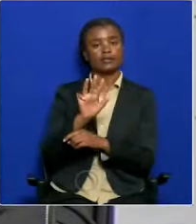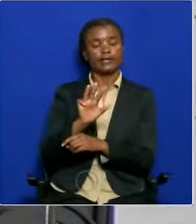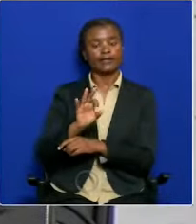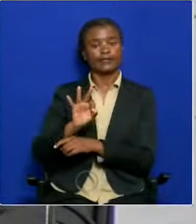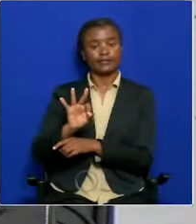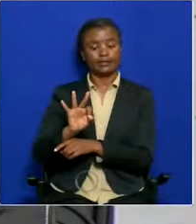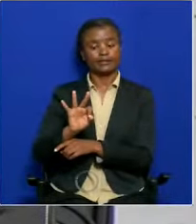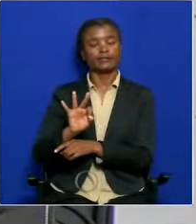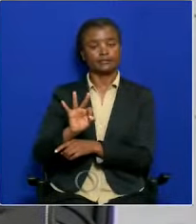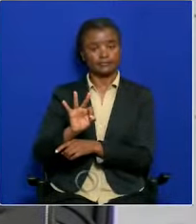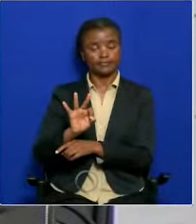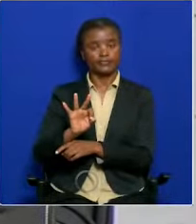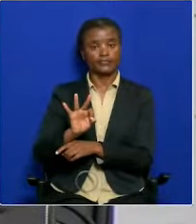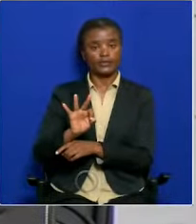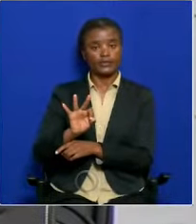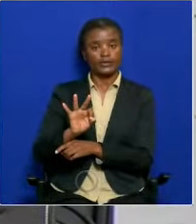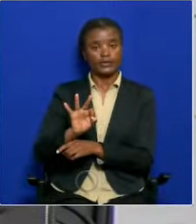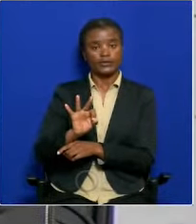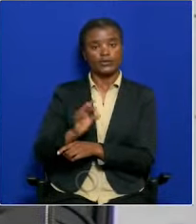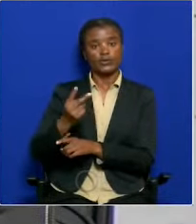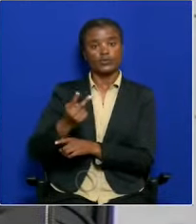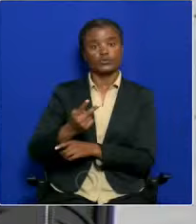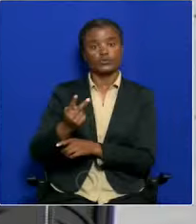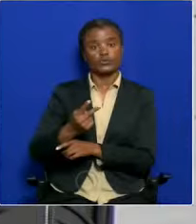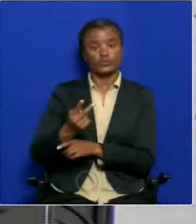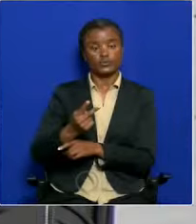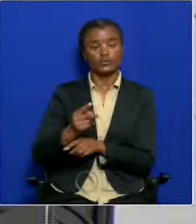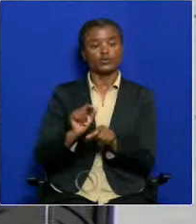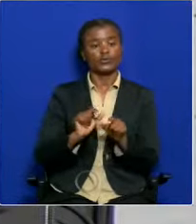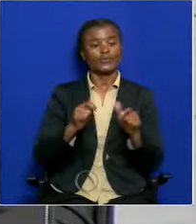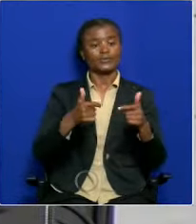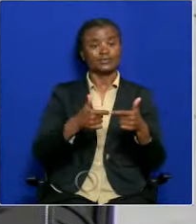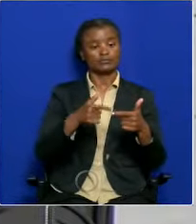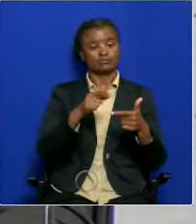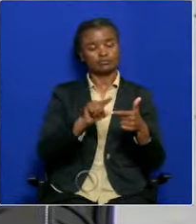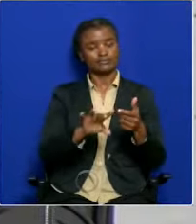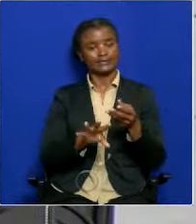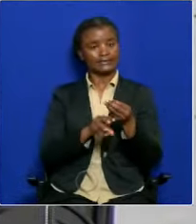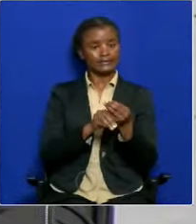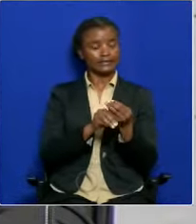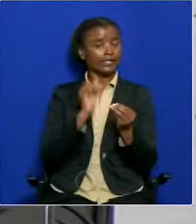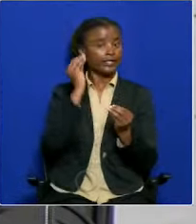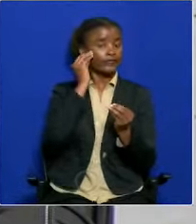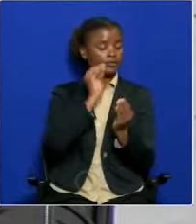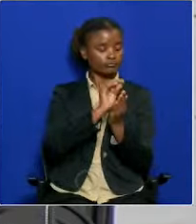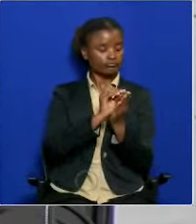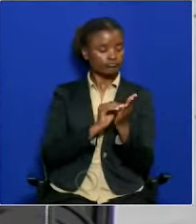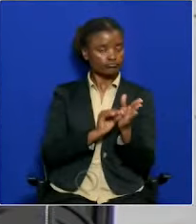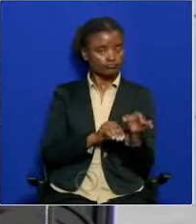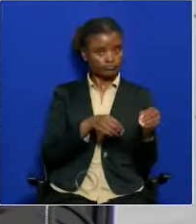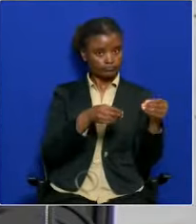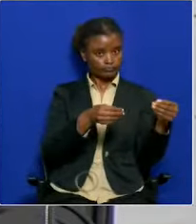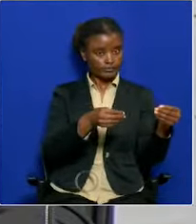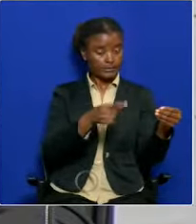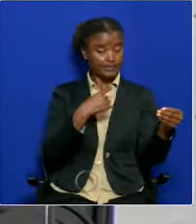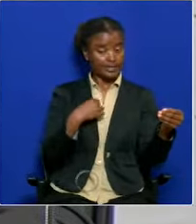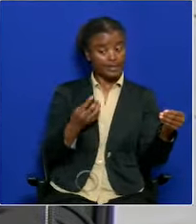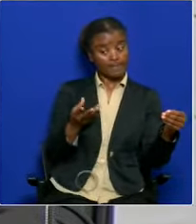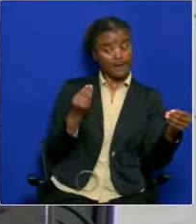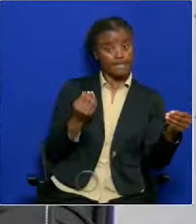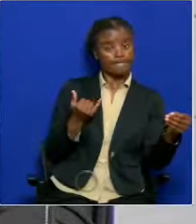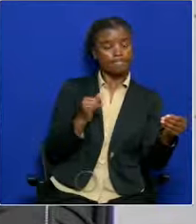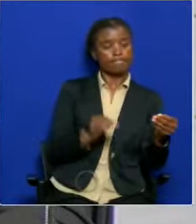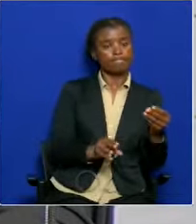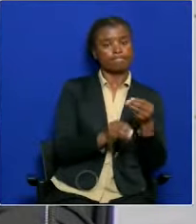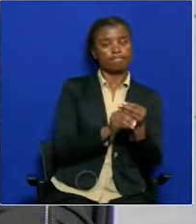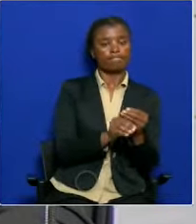place the Commission additional information that has come to my attention following the emergence